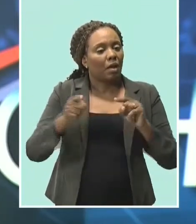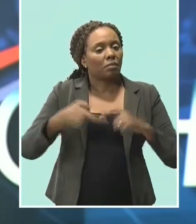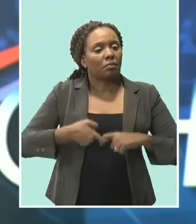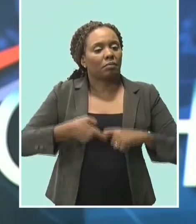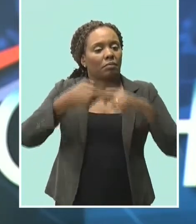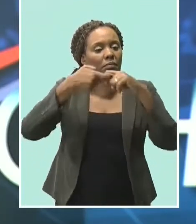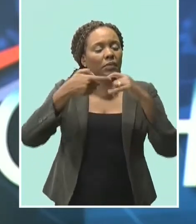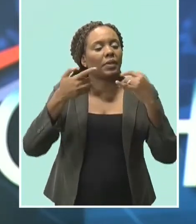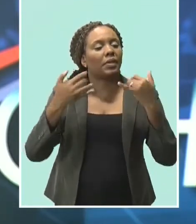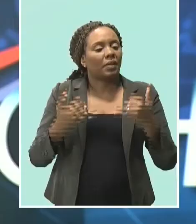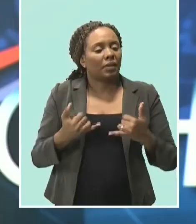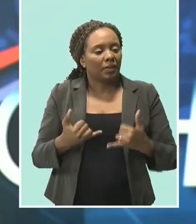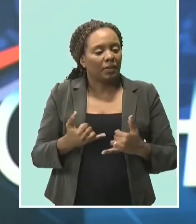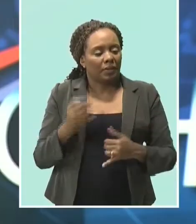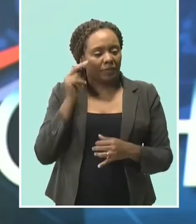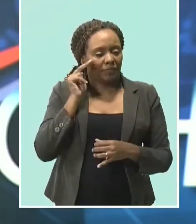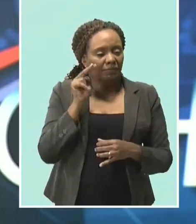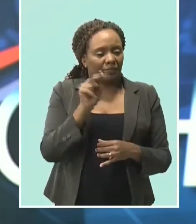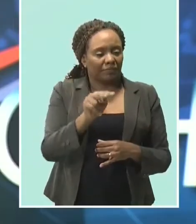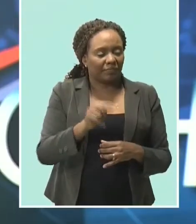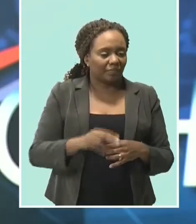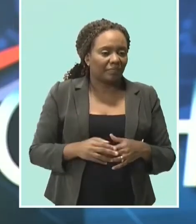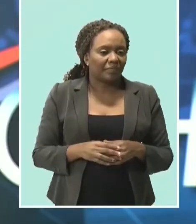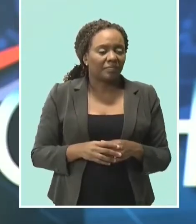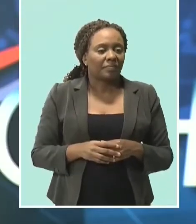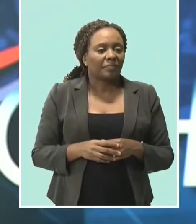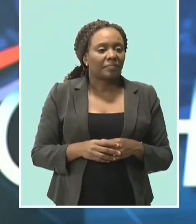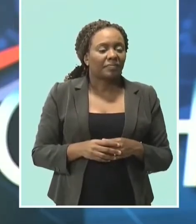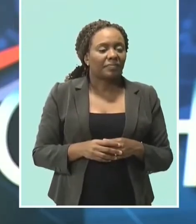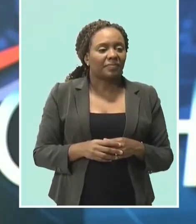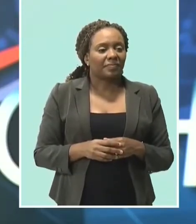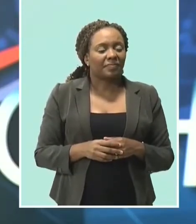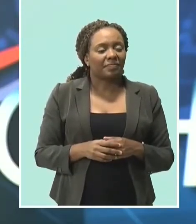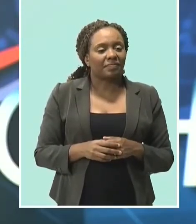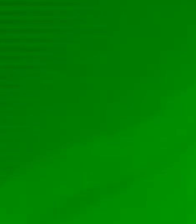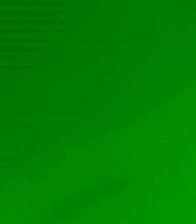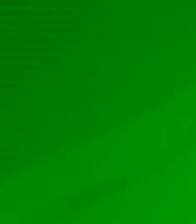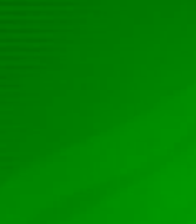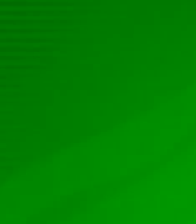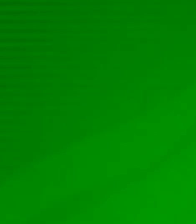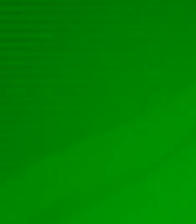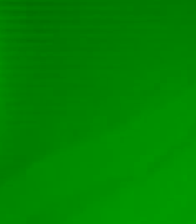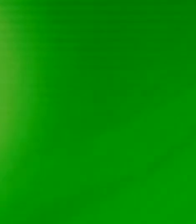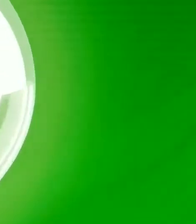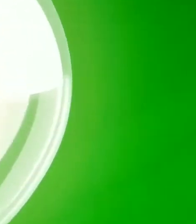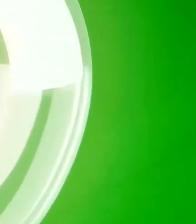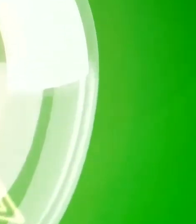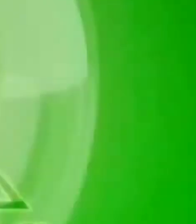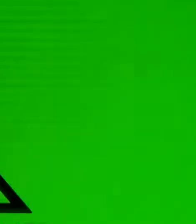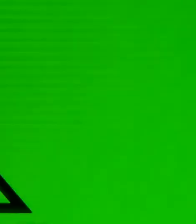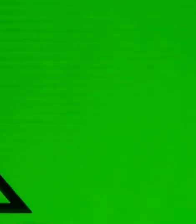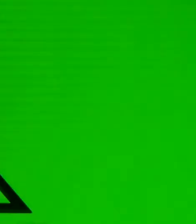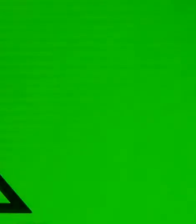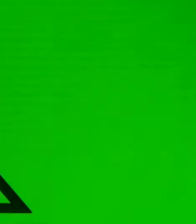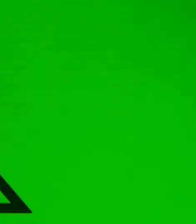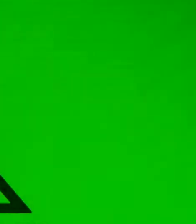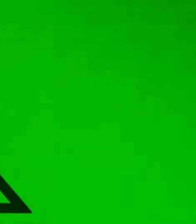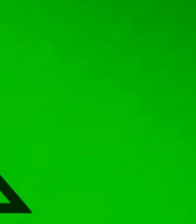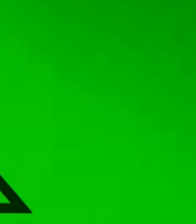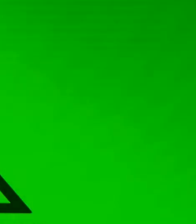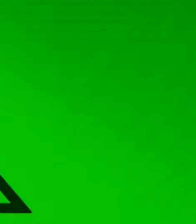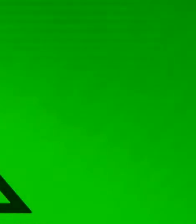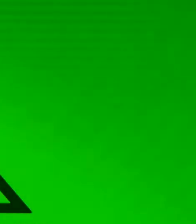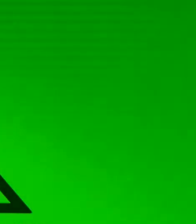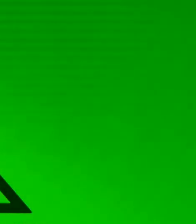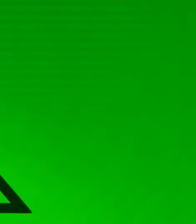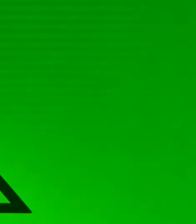But first, this tip from Cooperators General Insurance. This tip of the day is brought to you by Cooperators General